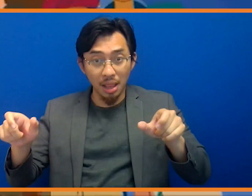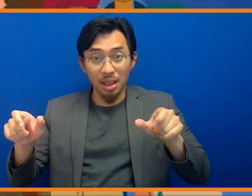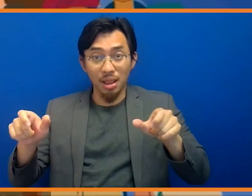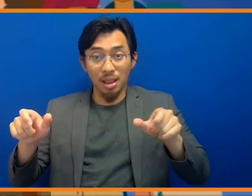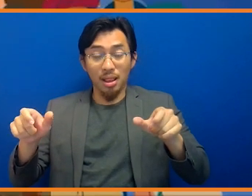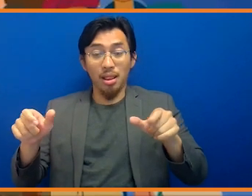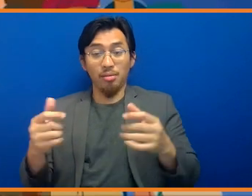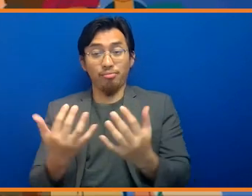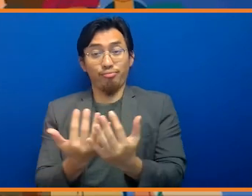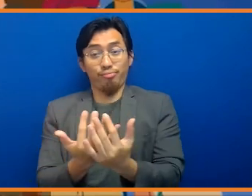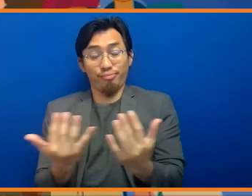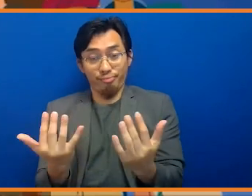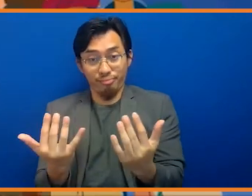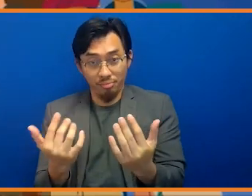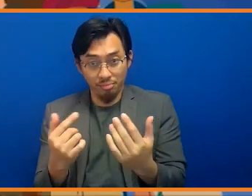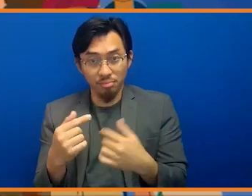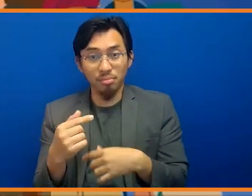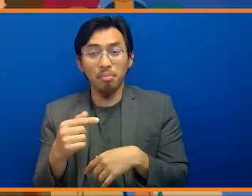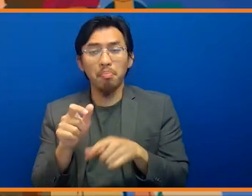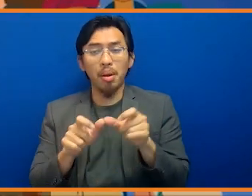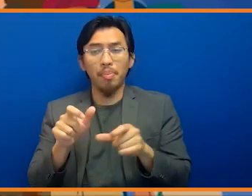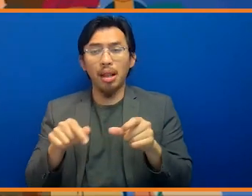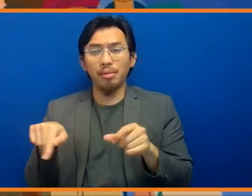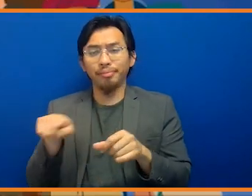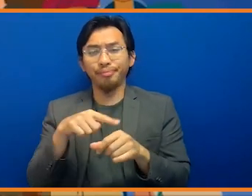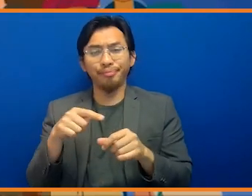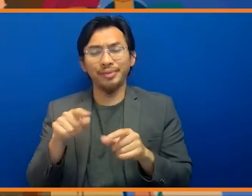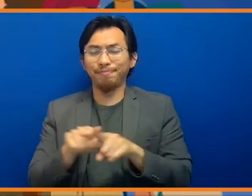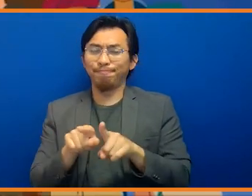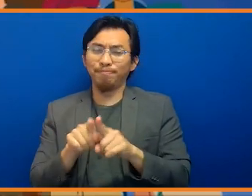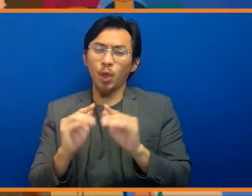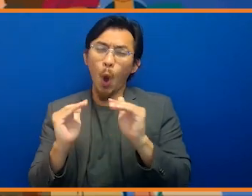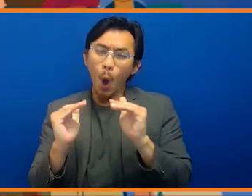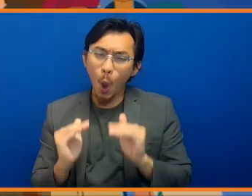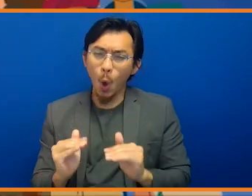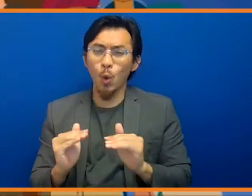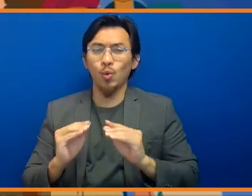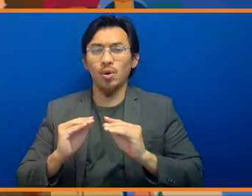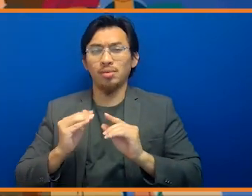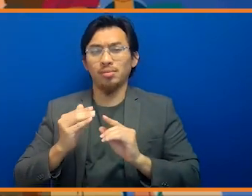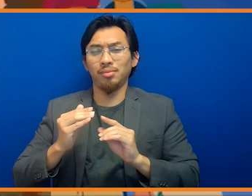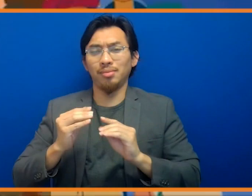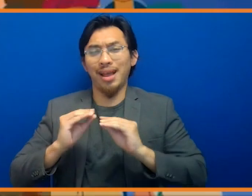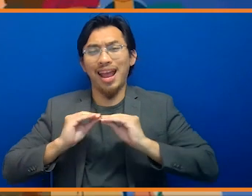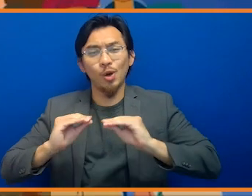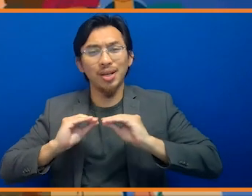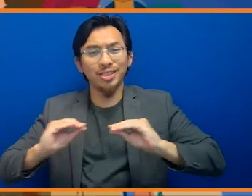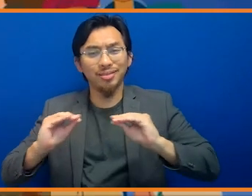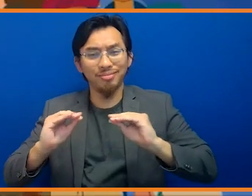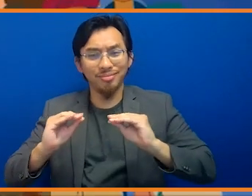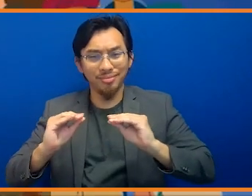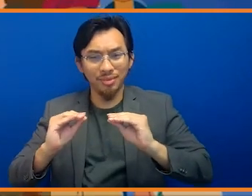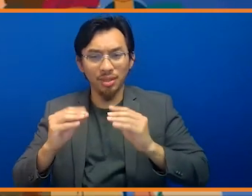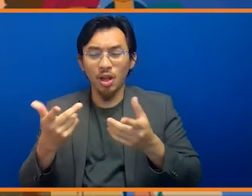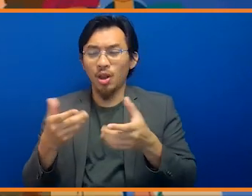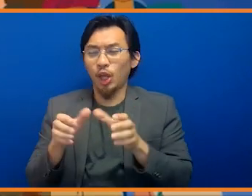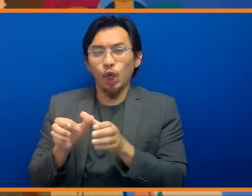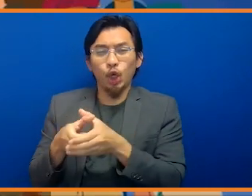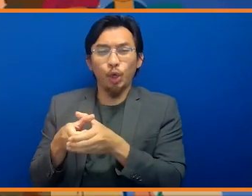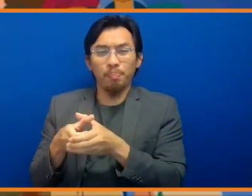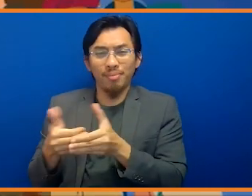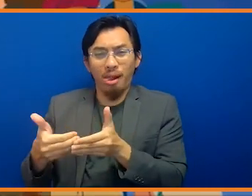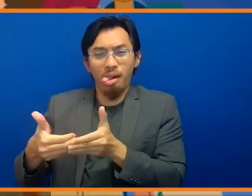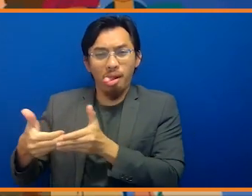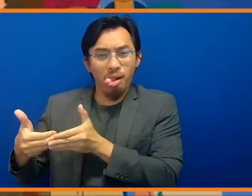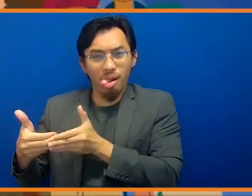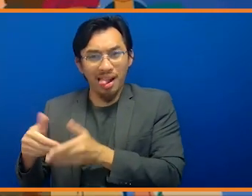people, people with the very low educational background, marginalized groups,